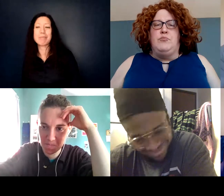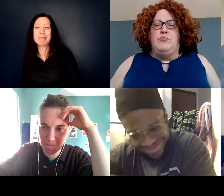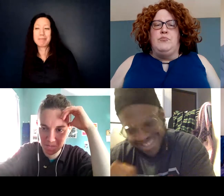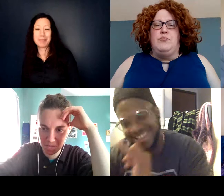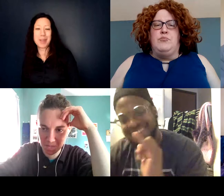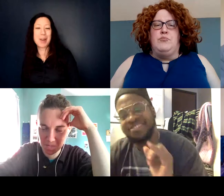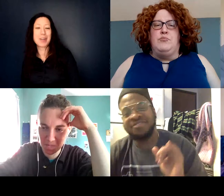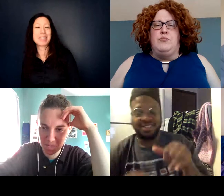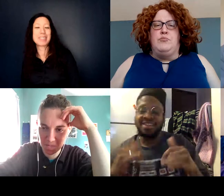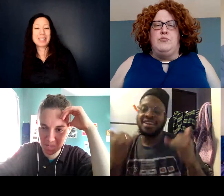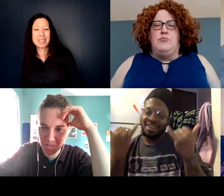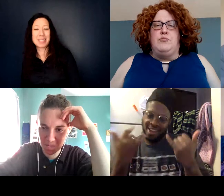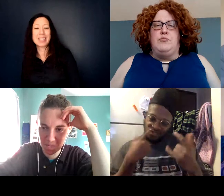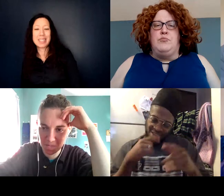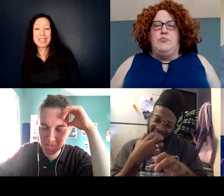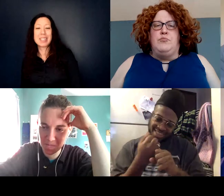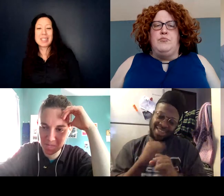All right.